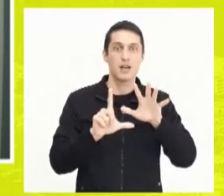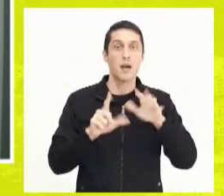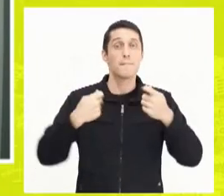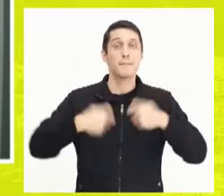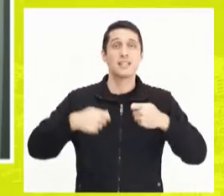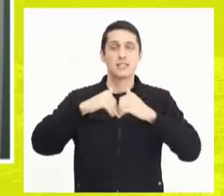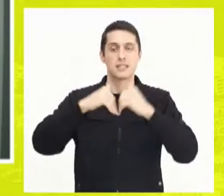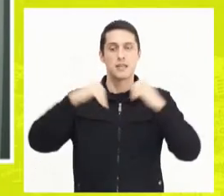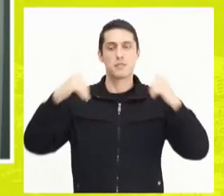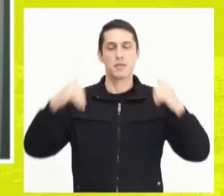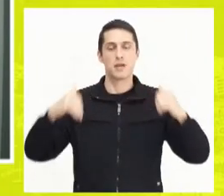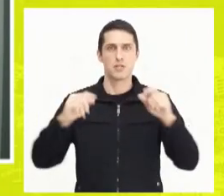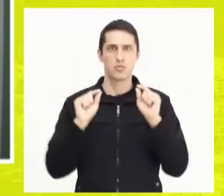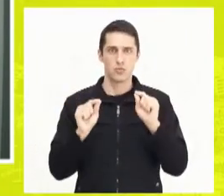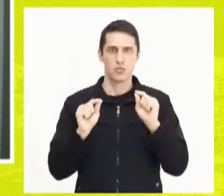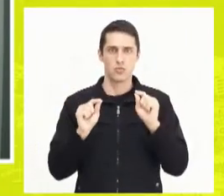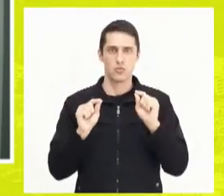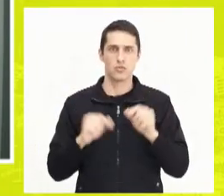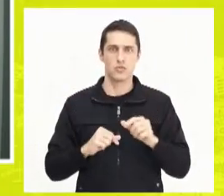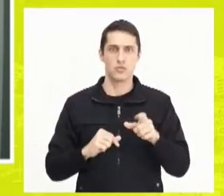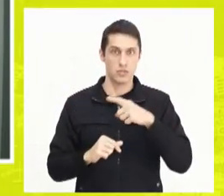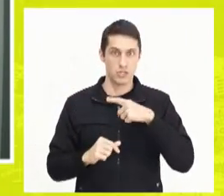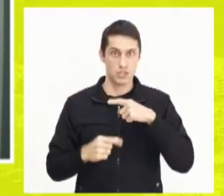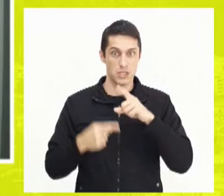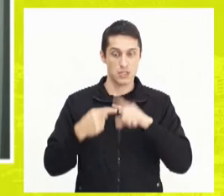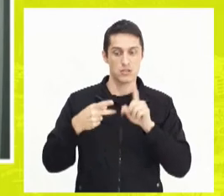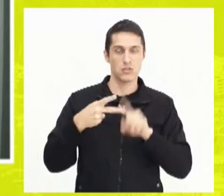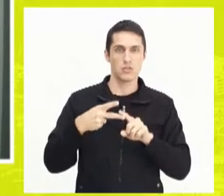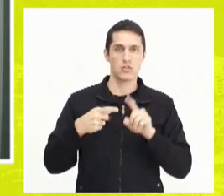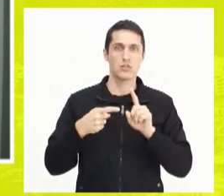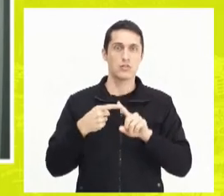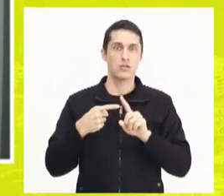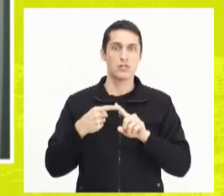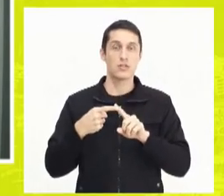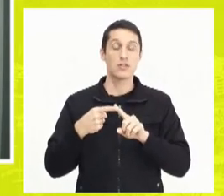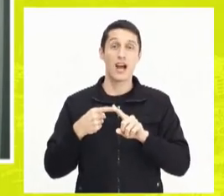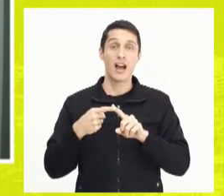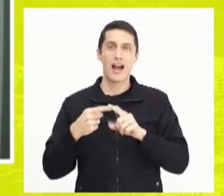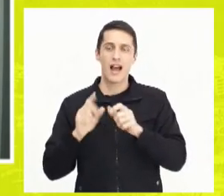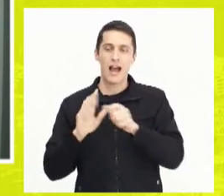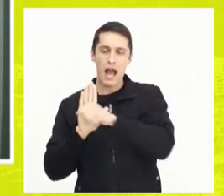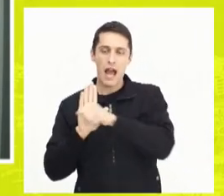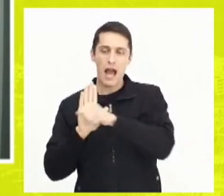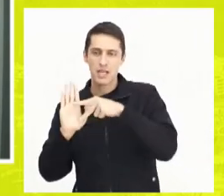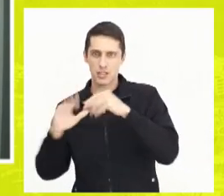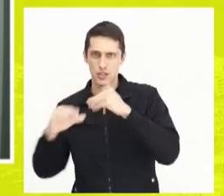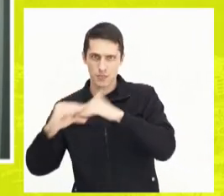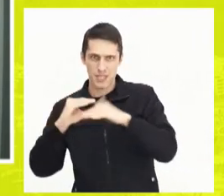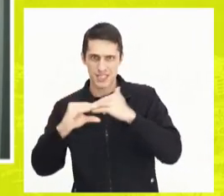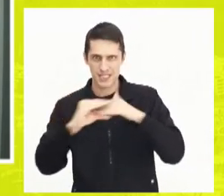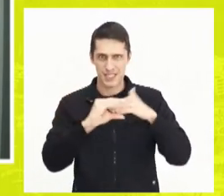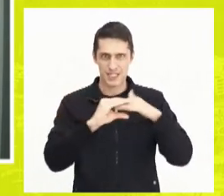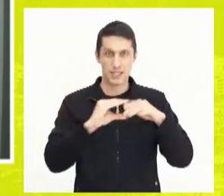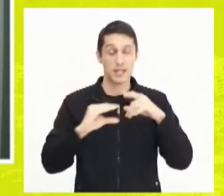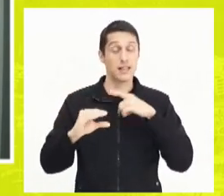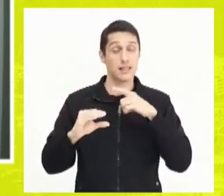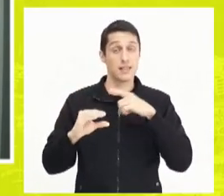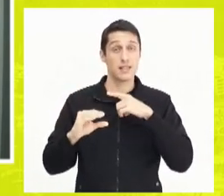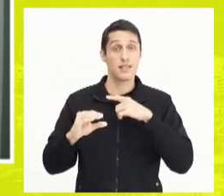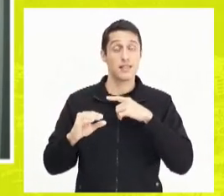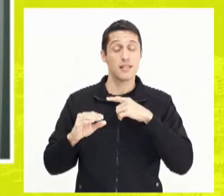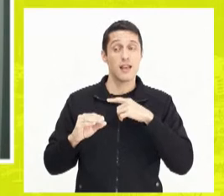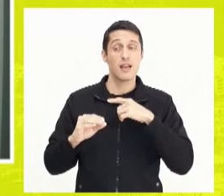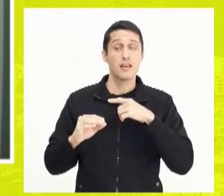in the platforms it's important to separate things in two ways he